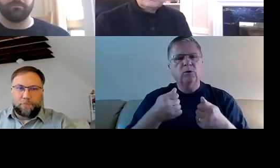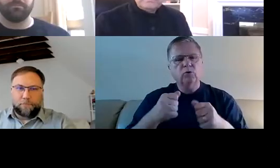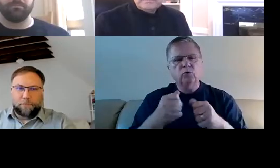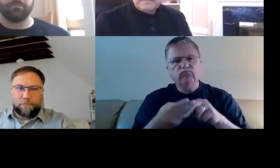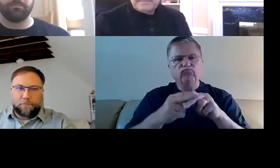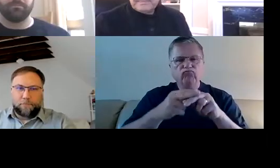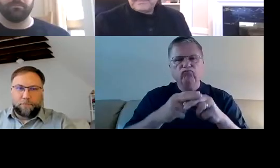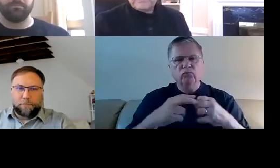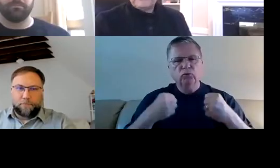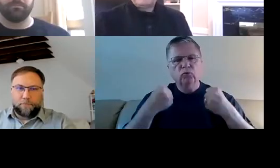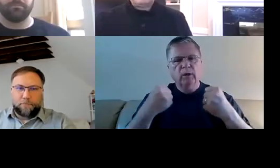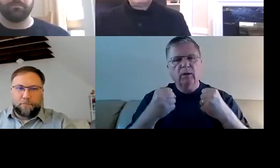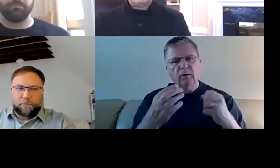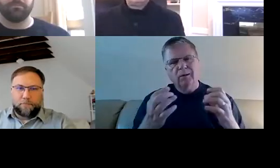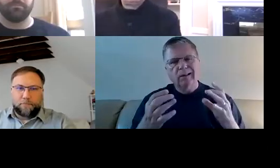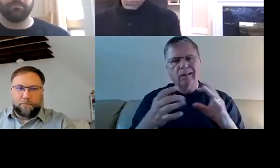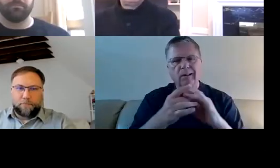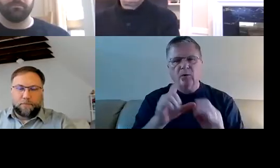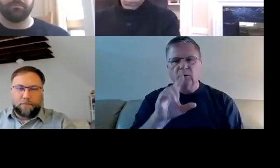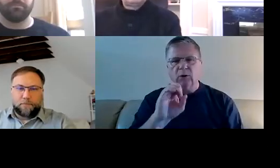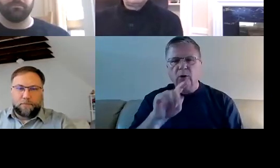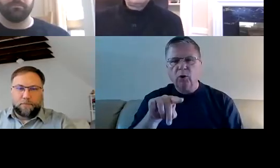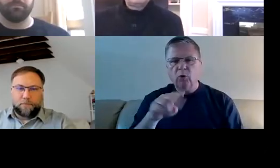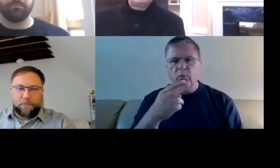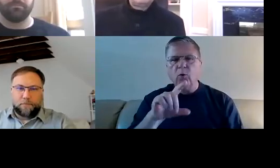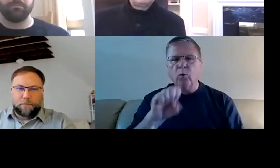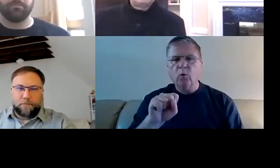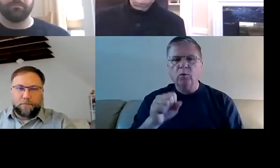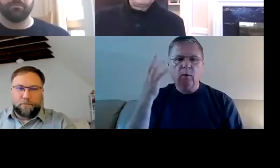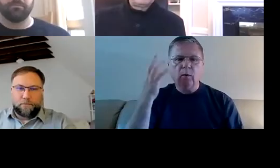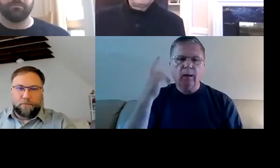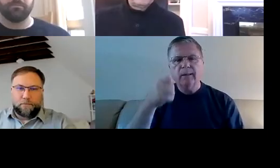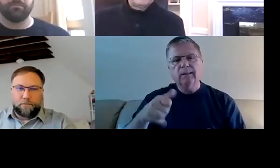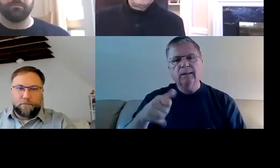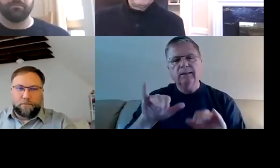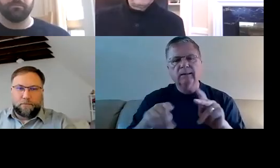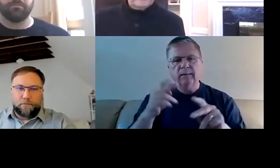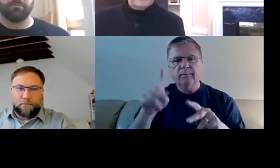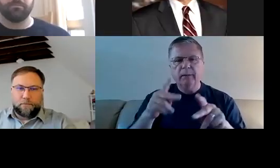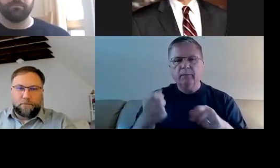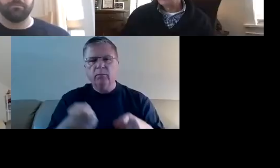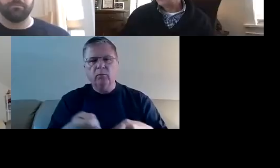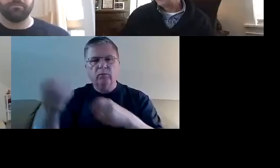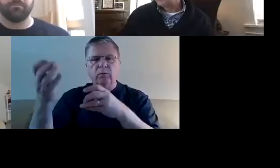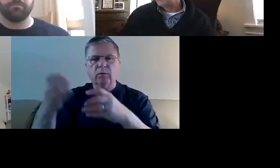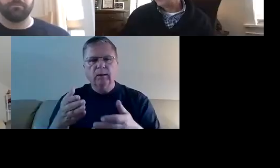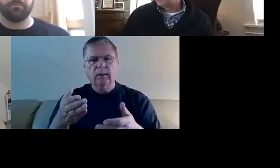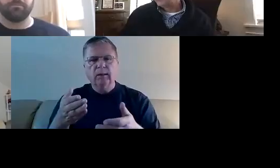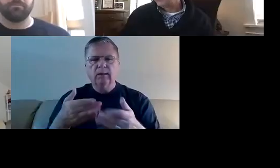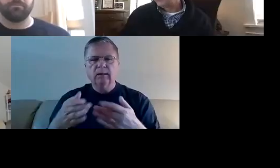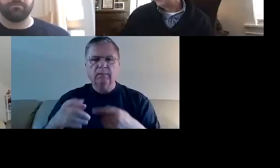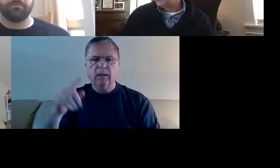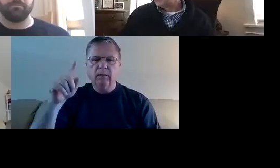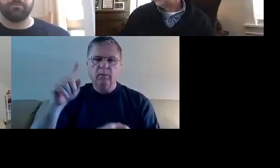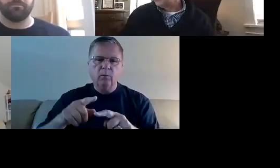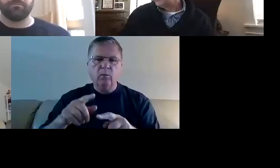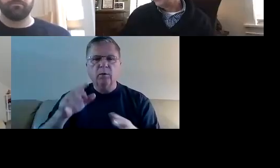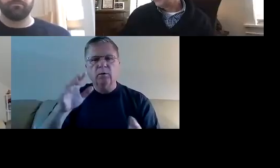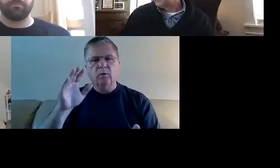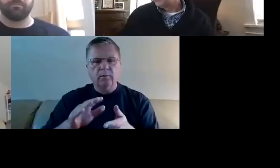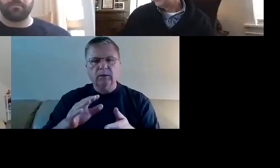with some hopefully legislation that will help us with the eviction crisis that we're seeing as well. We've been meeting